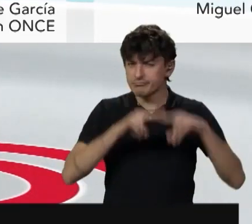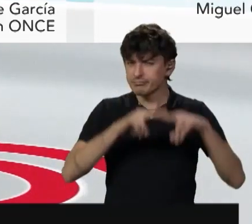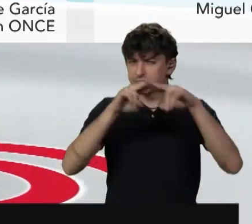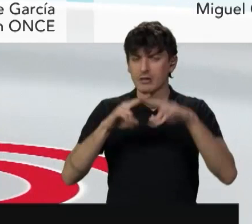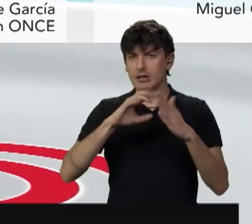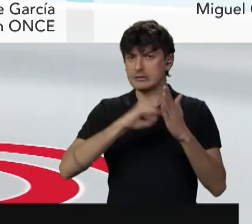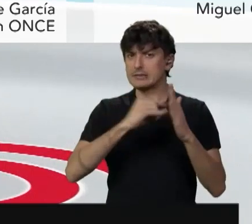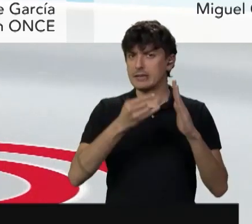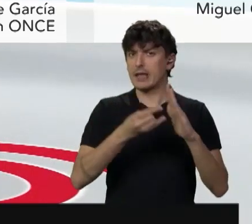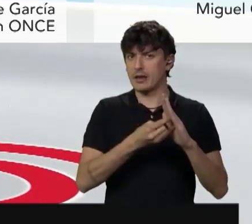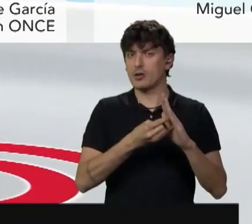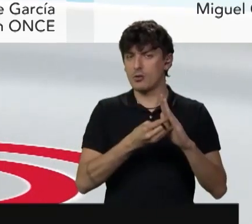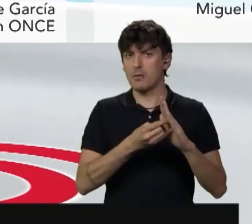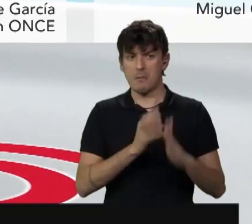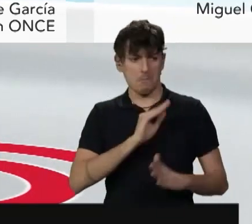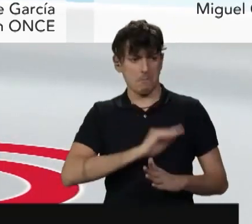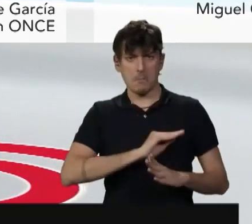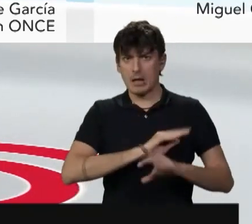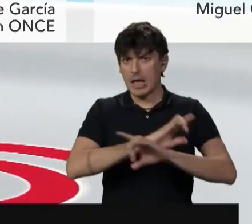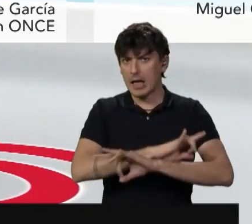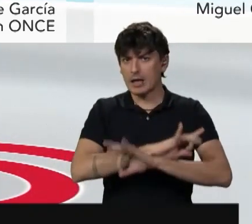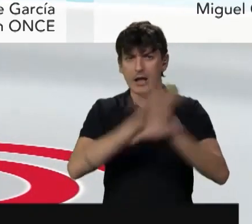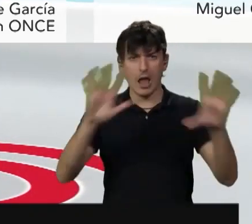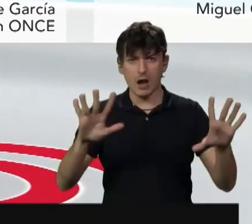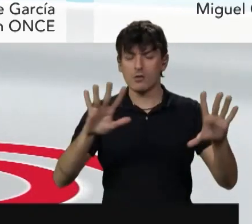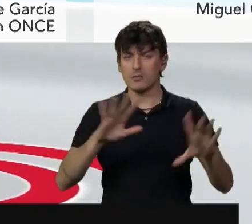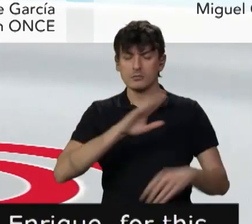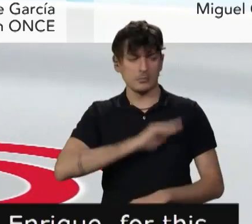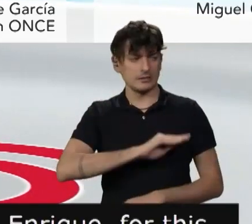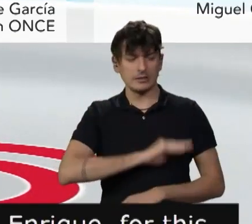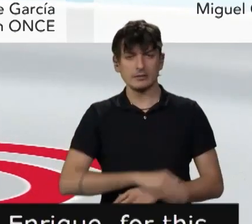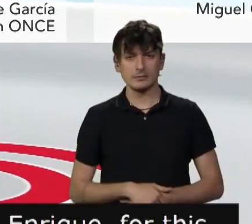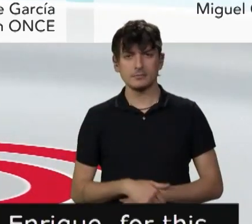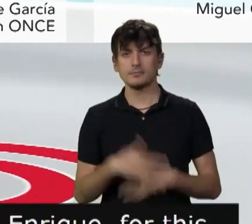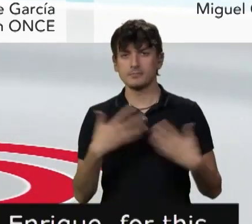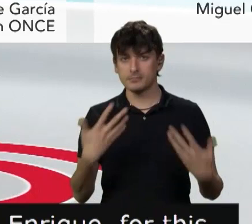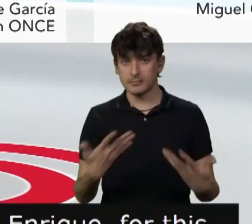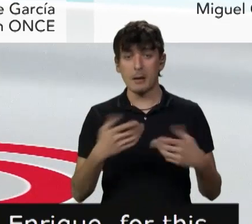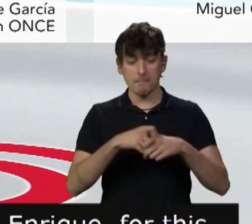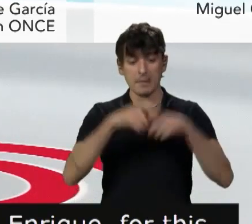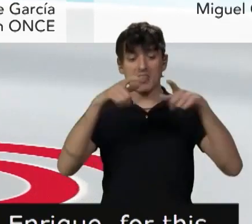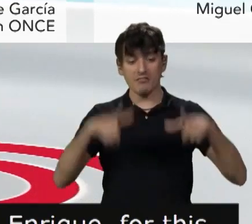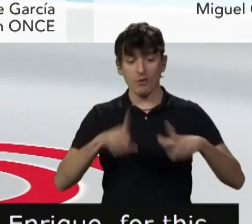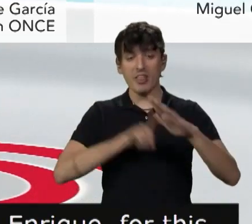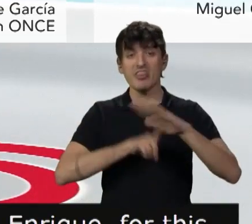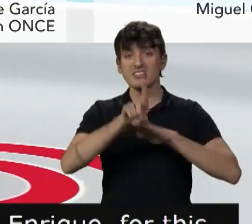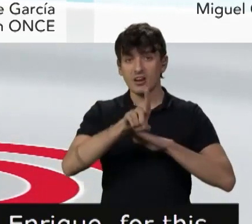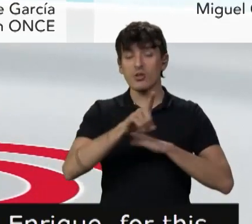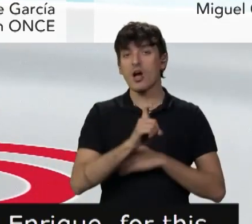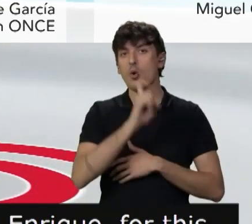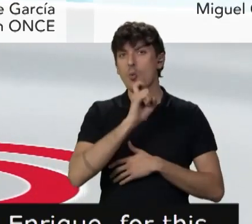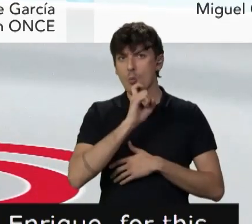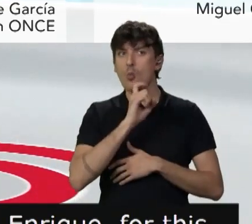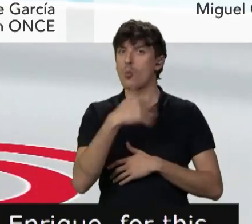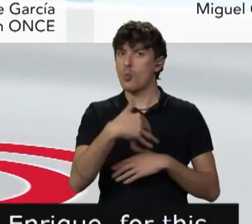for this technical analysis and quite clear on how the website was